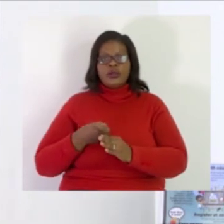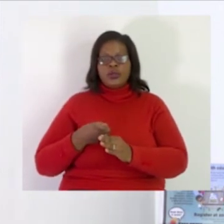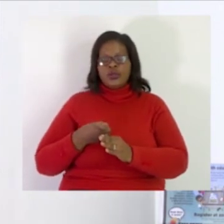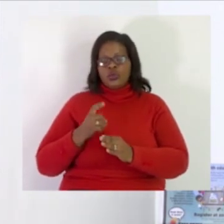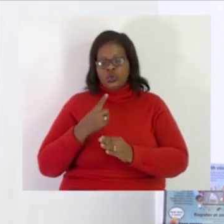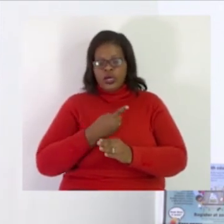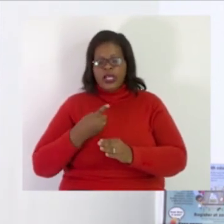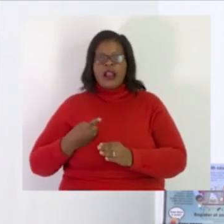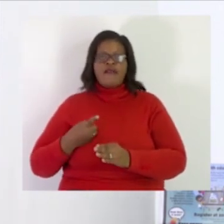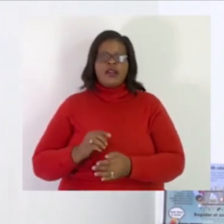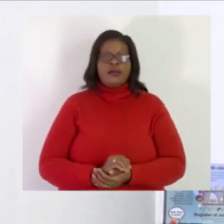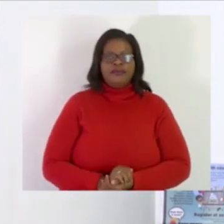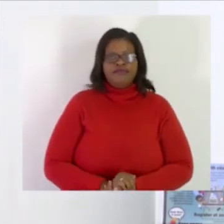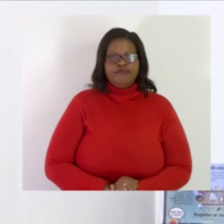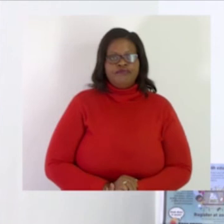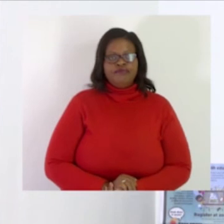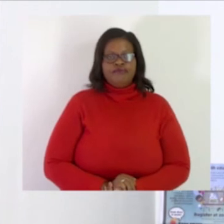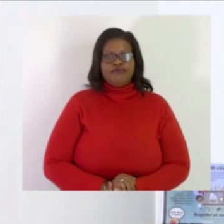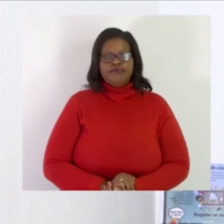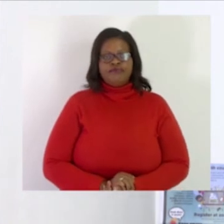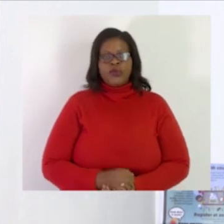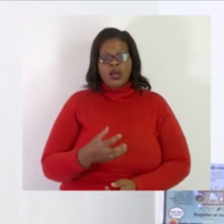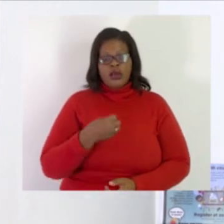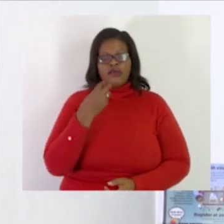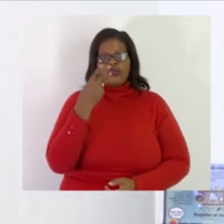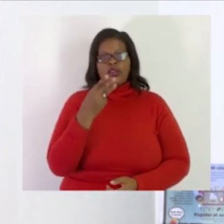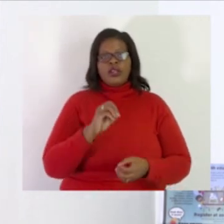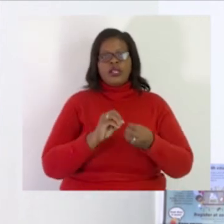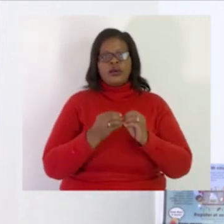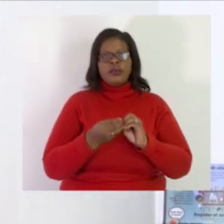11011. So I'm having 3 numbers.